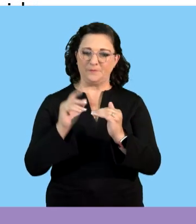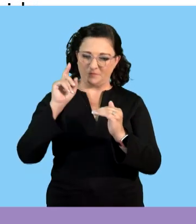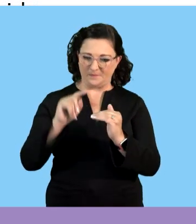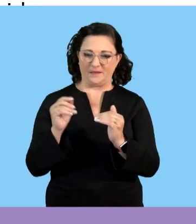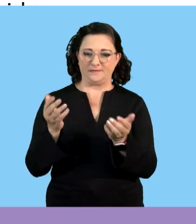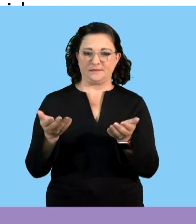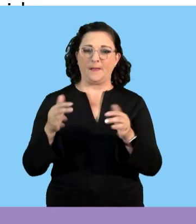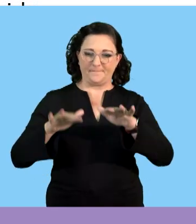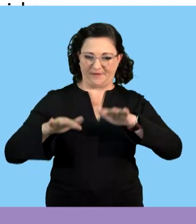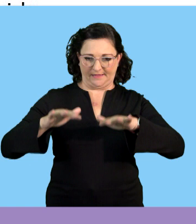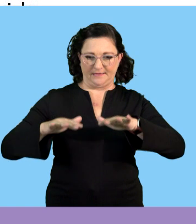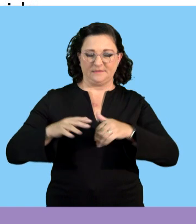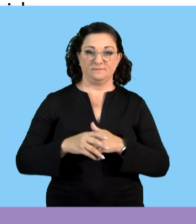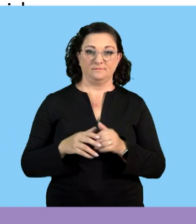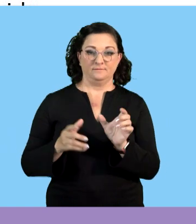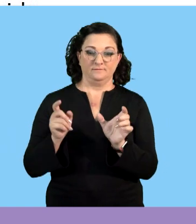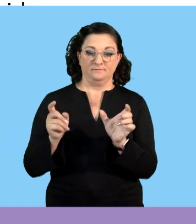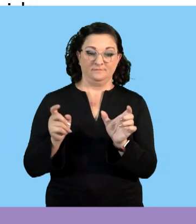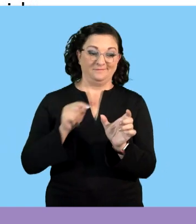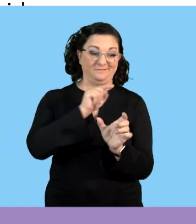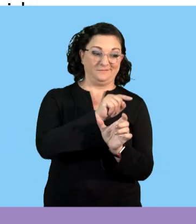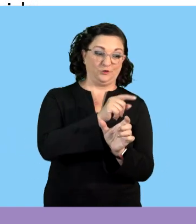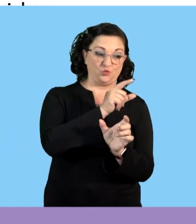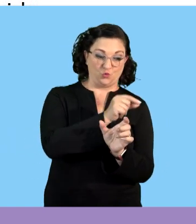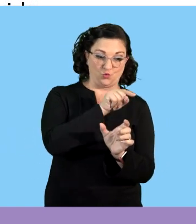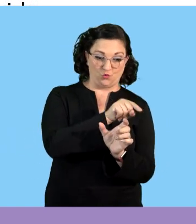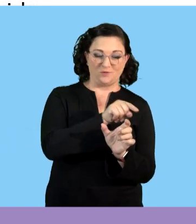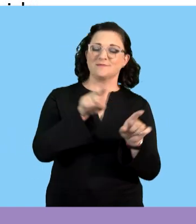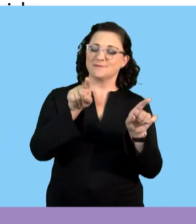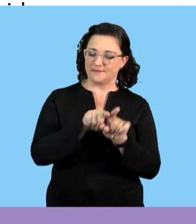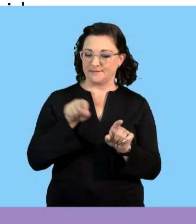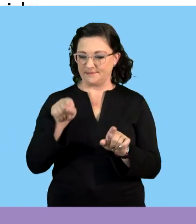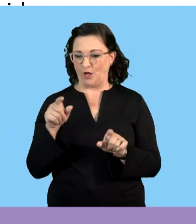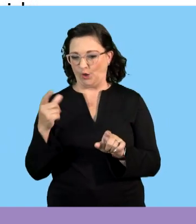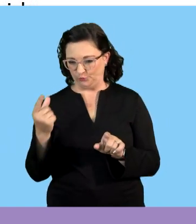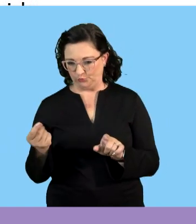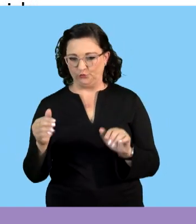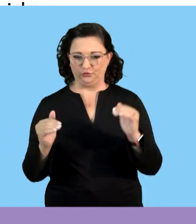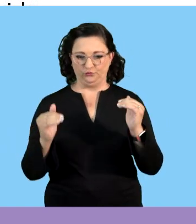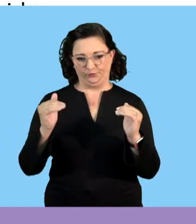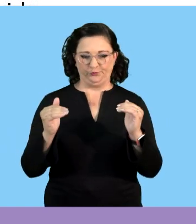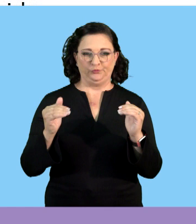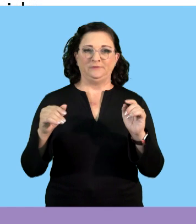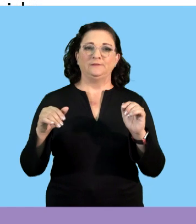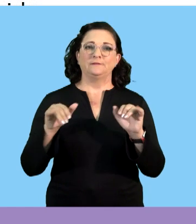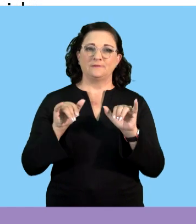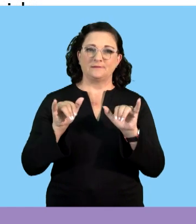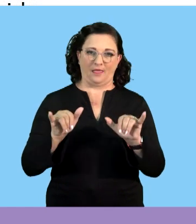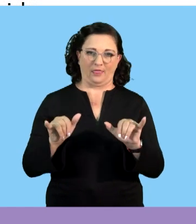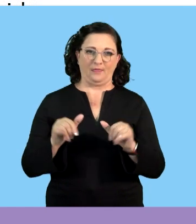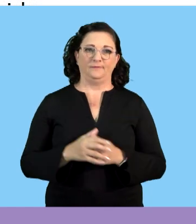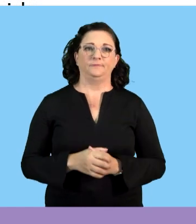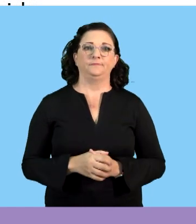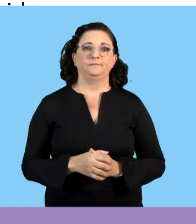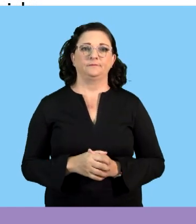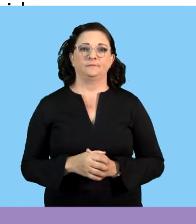be balanced. So if I add some weight on the right-hand side, I must add the same weight on the left-hand side. So it's